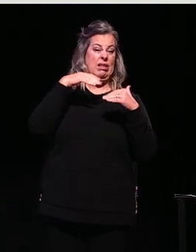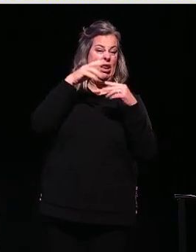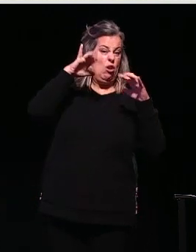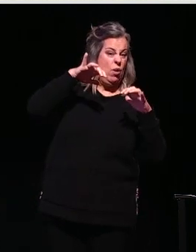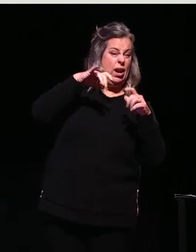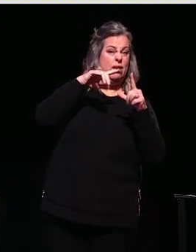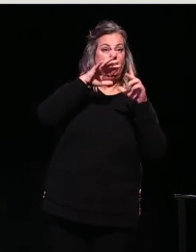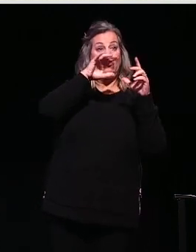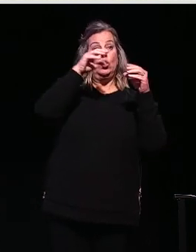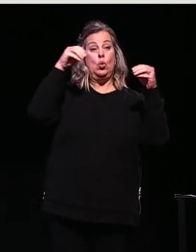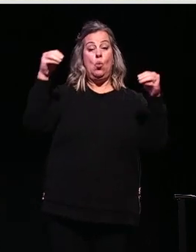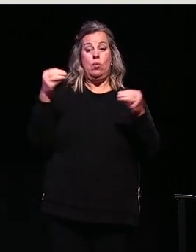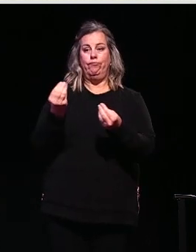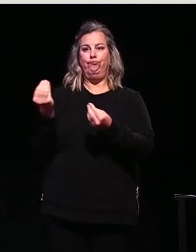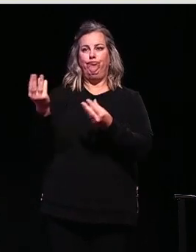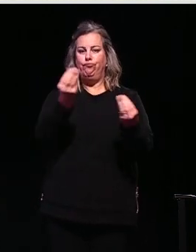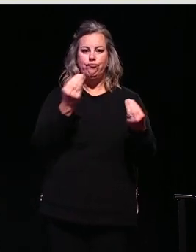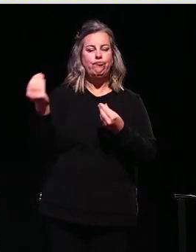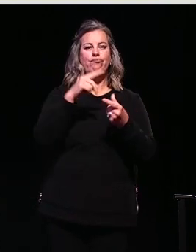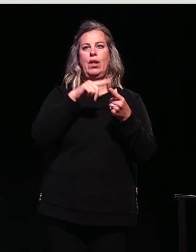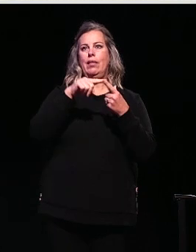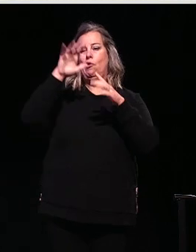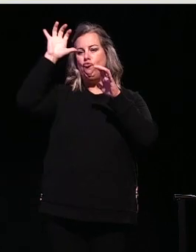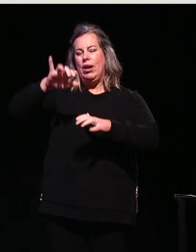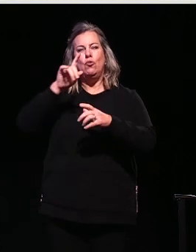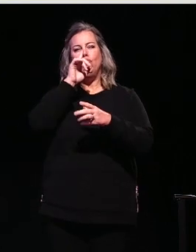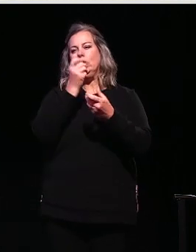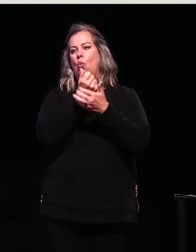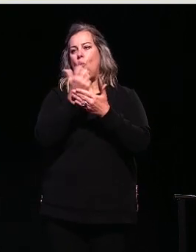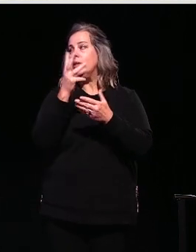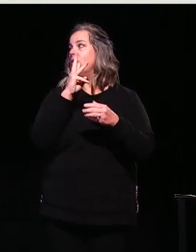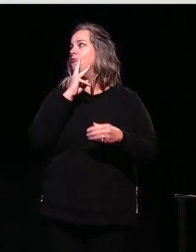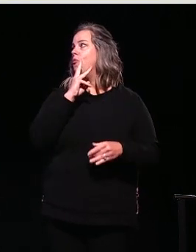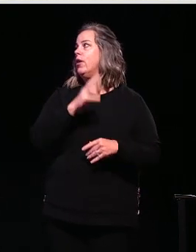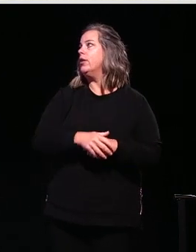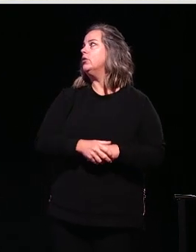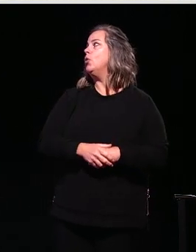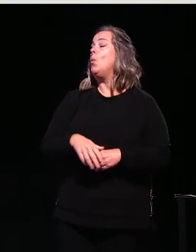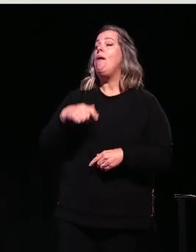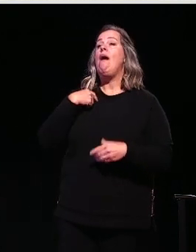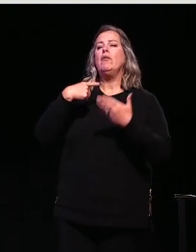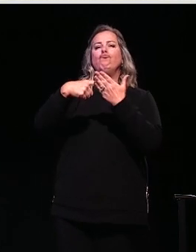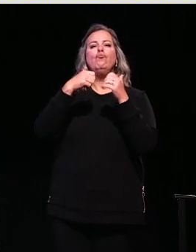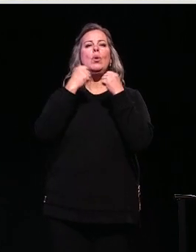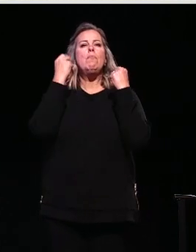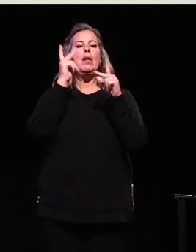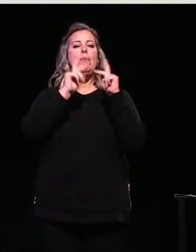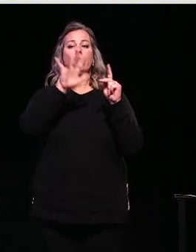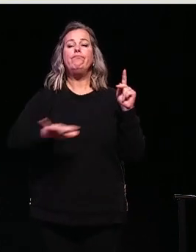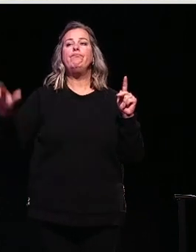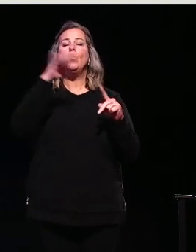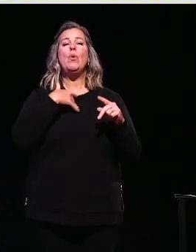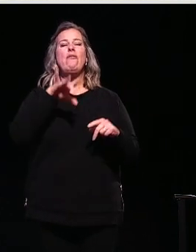to this region, there's a lot of yield loss. So I spoke to vineyard managers here in the region that at 80 to 90% yield